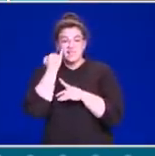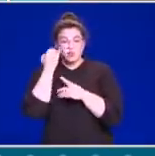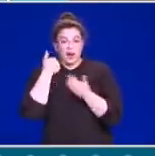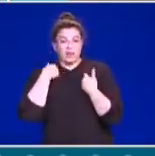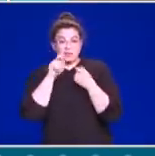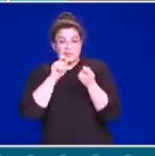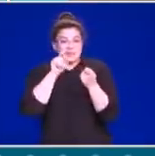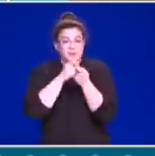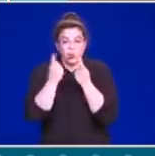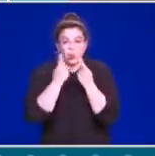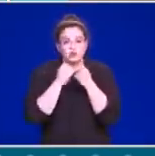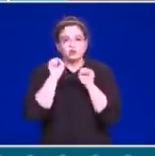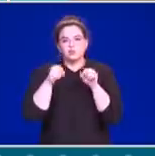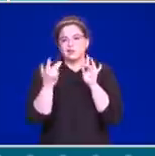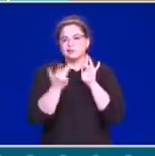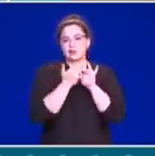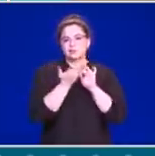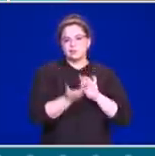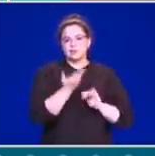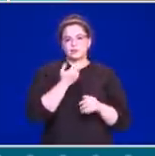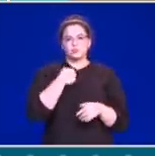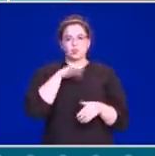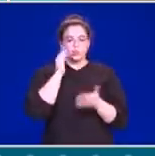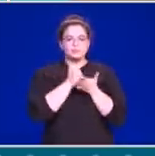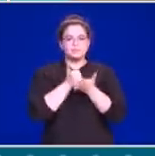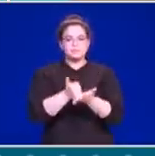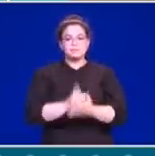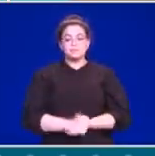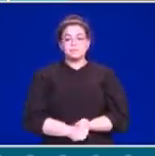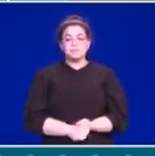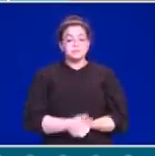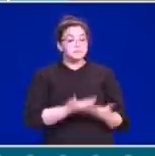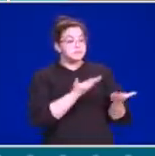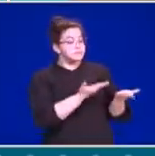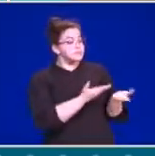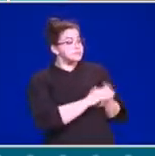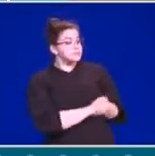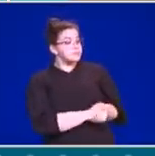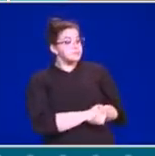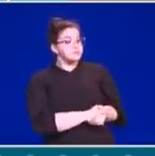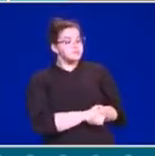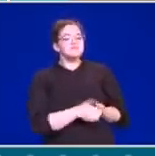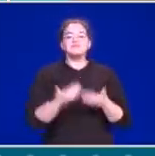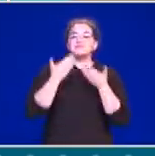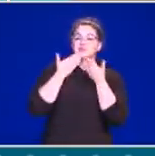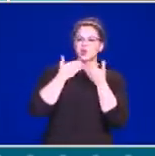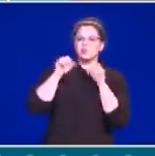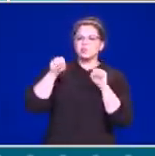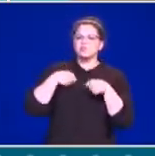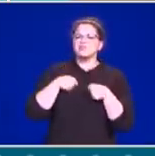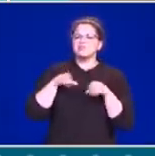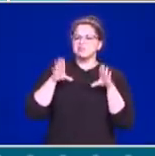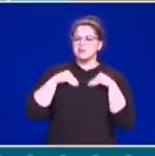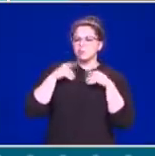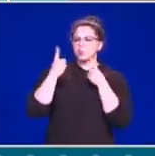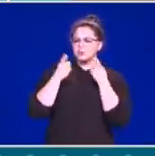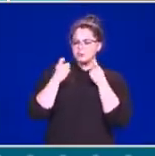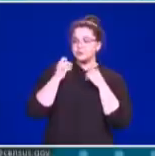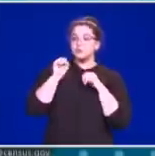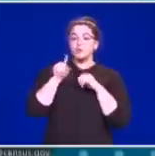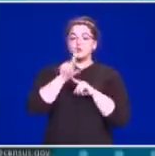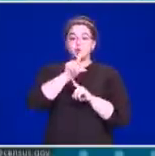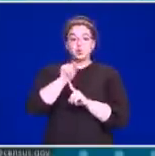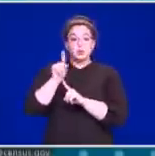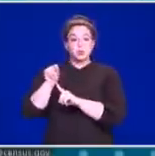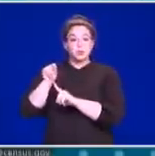help provide it and paint your stories. Gentlemen? Thank you, Michael. I can take that one. So for the